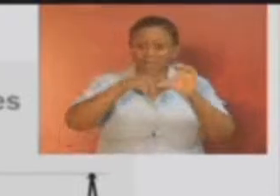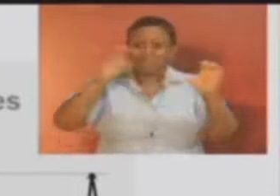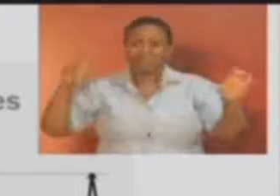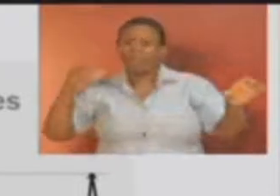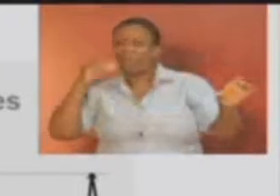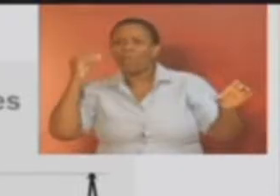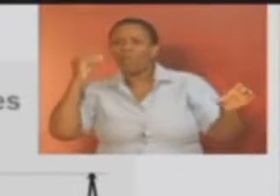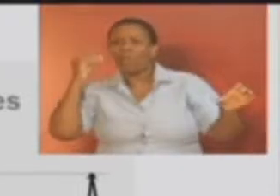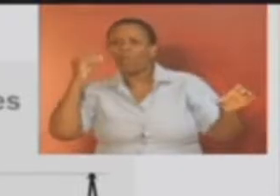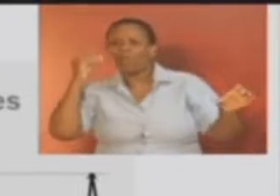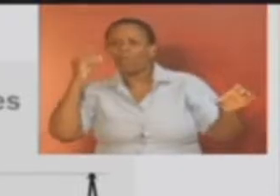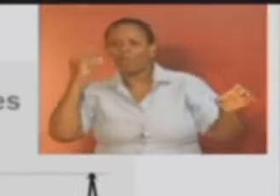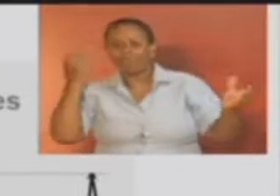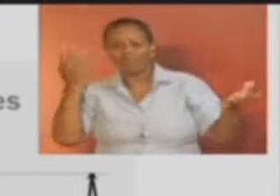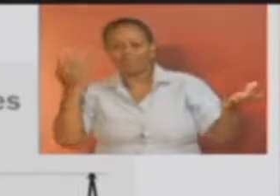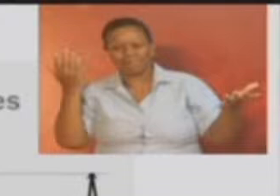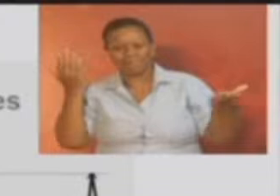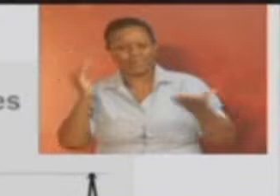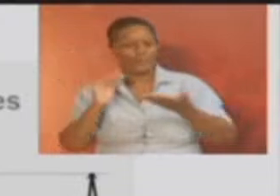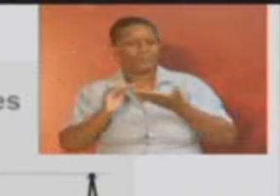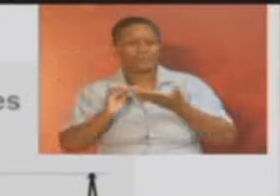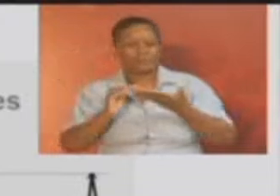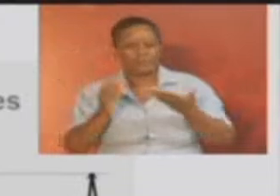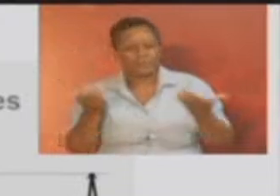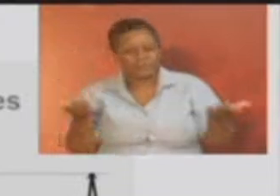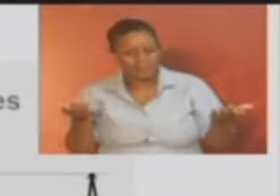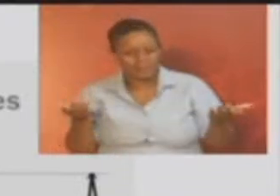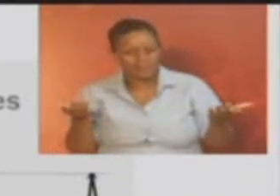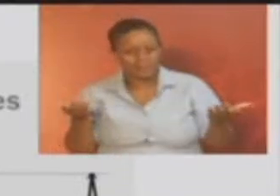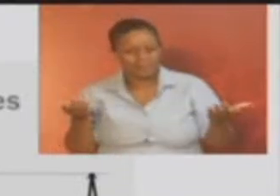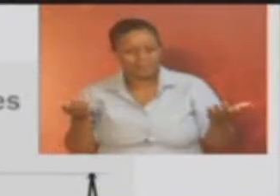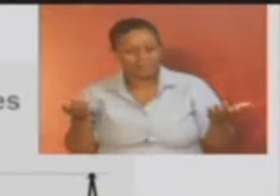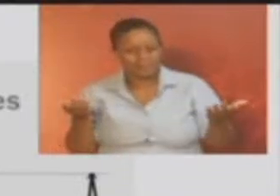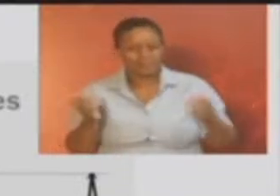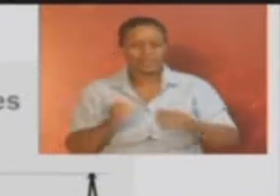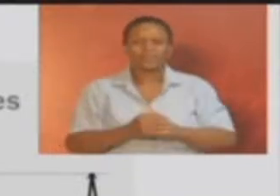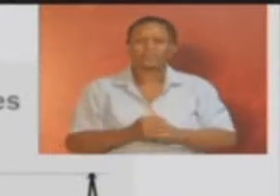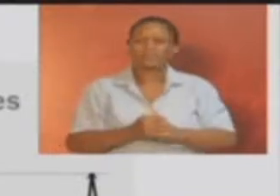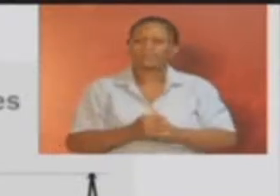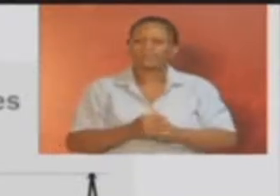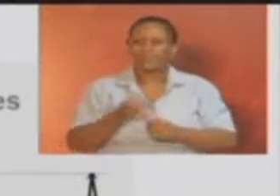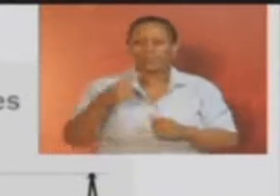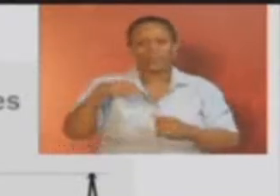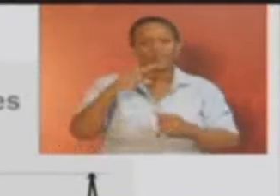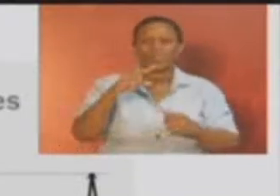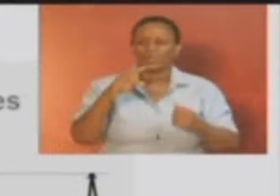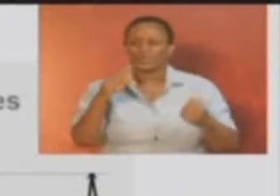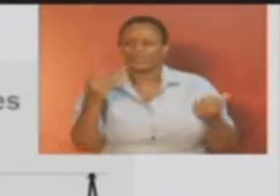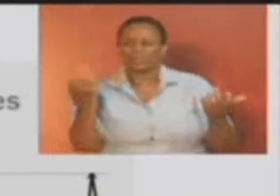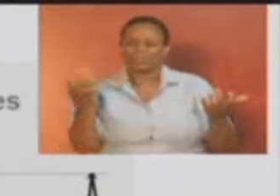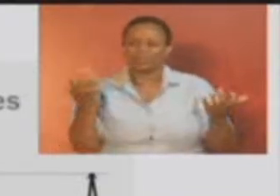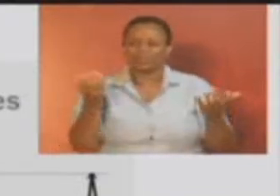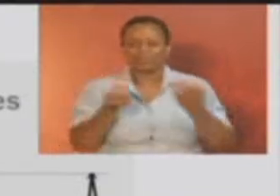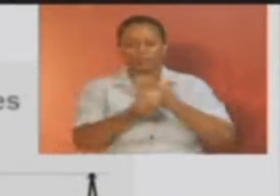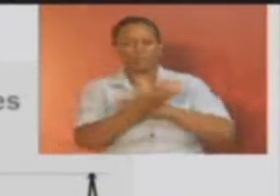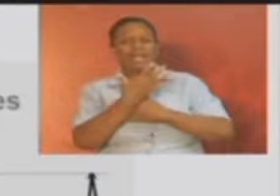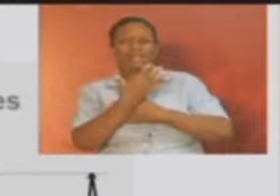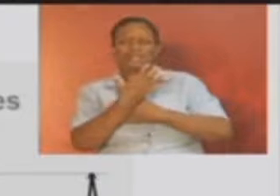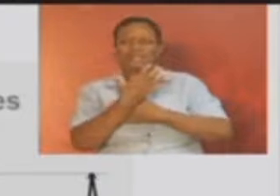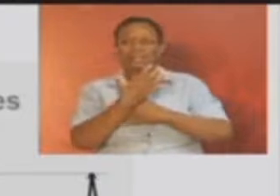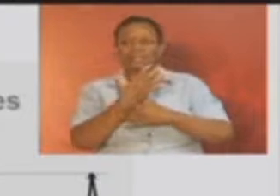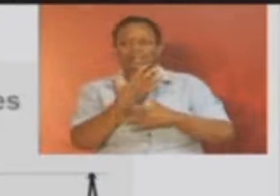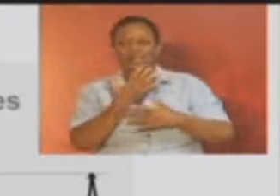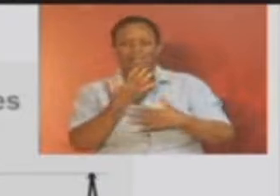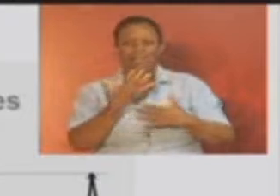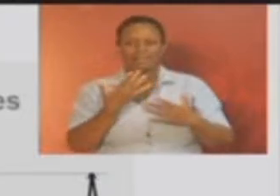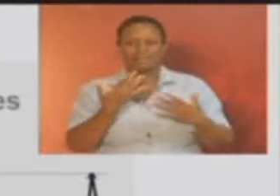had COVID-19 and were confirmed, 14 of them required admission. And when they went to hospital, 6 of them would be